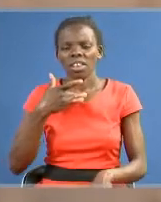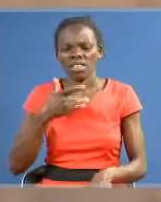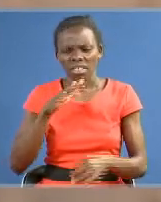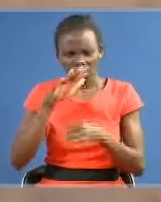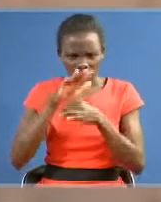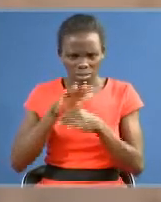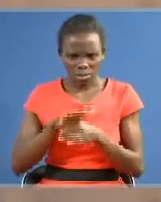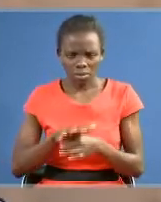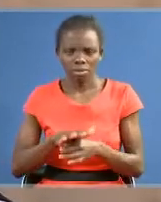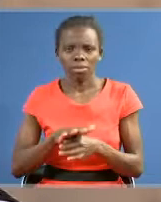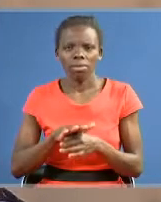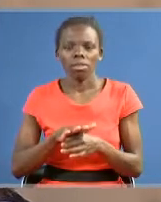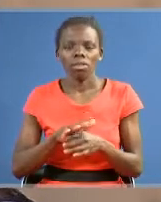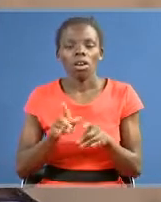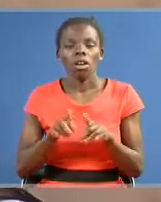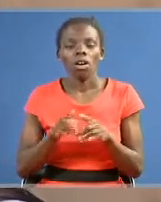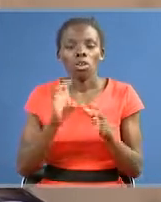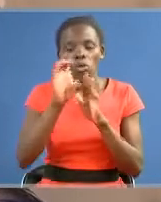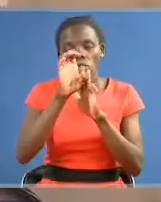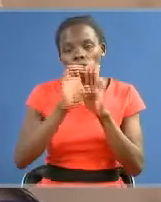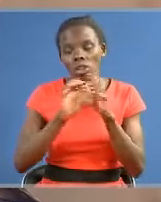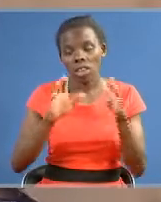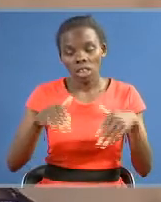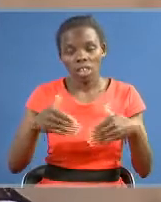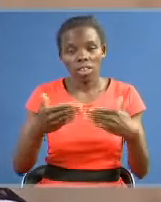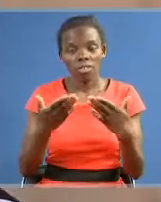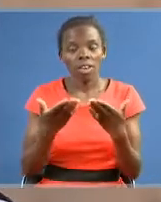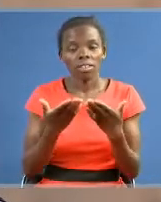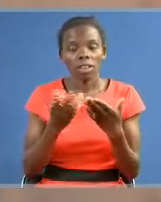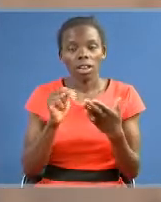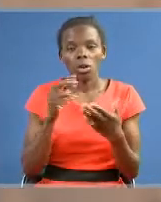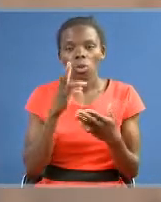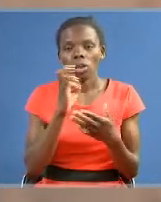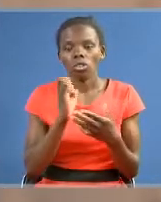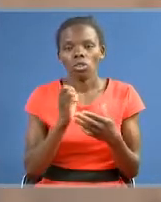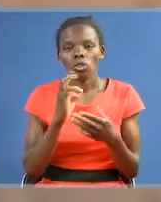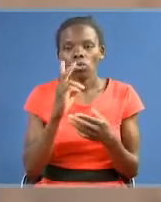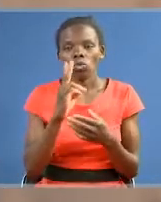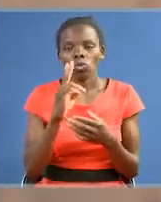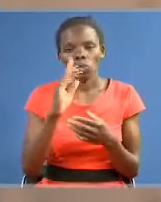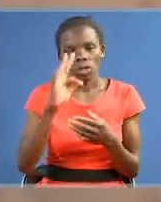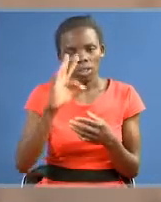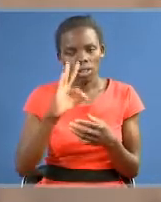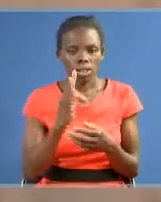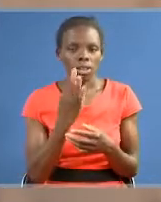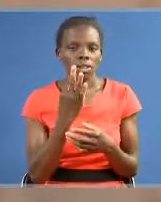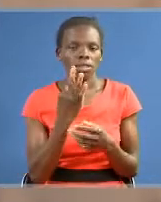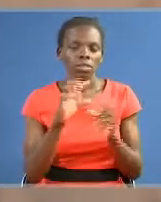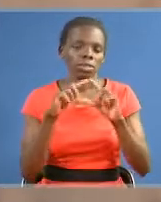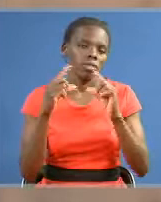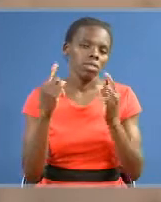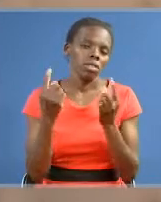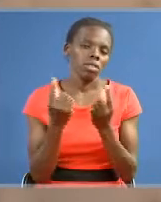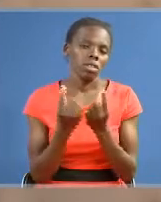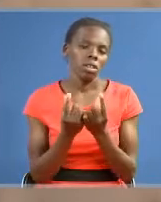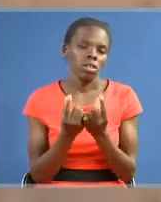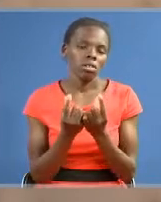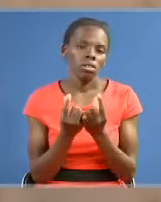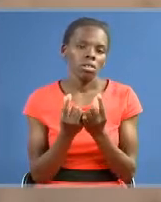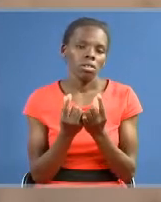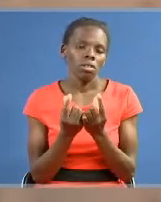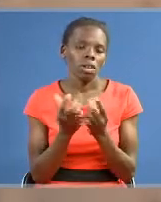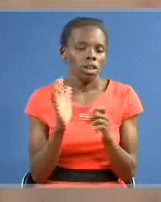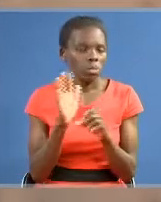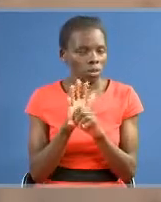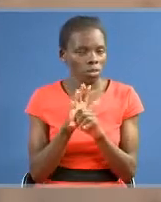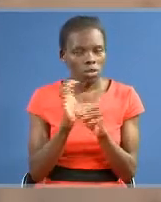deserted. I know our constitution gives us the allowance of the one-third gender rule, and so far